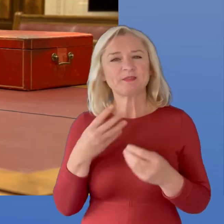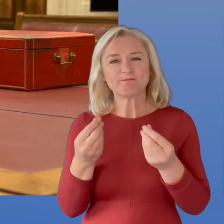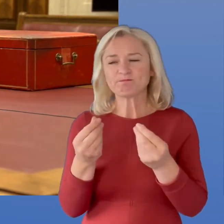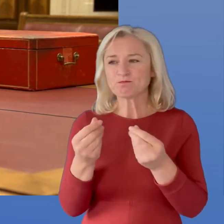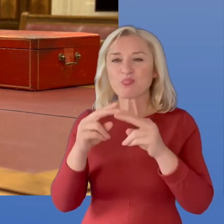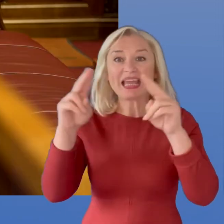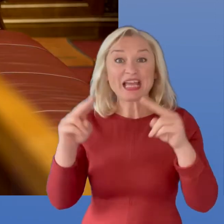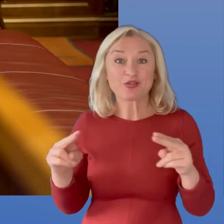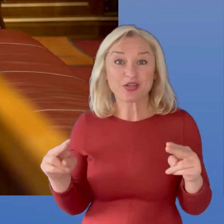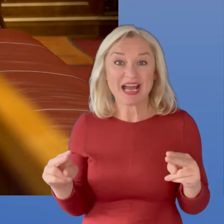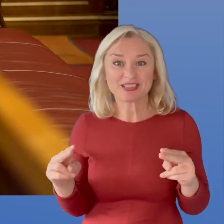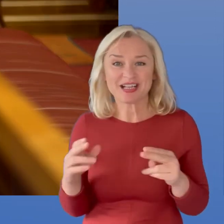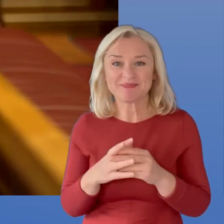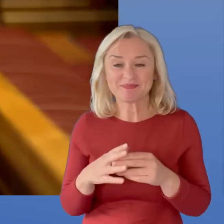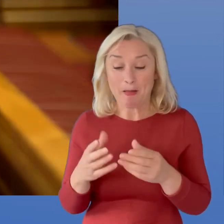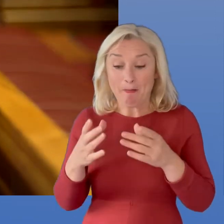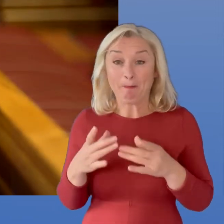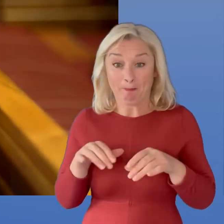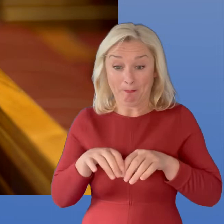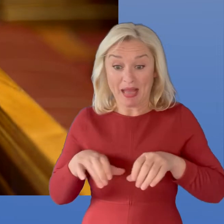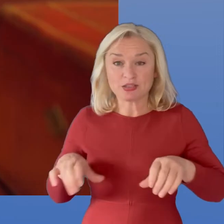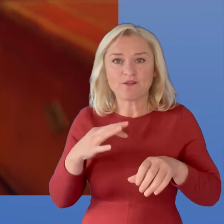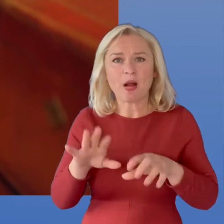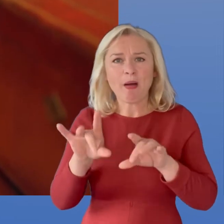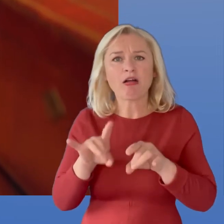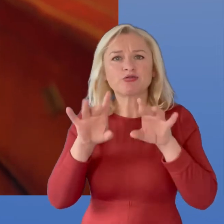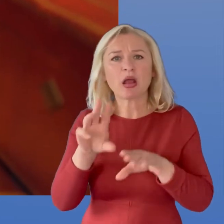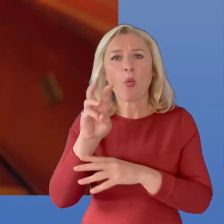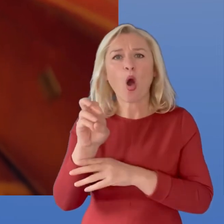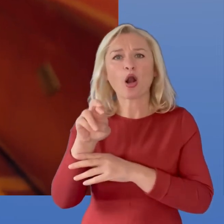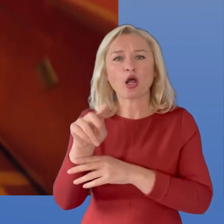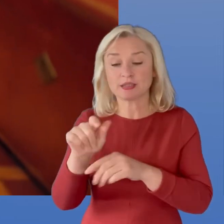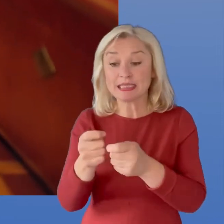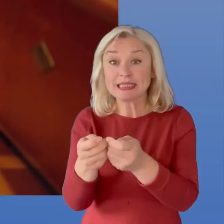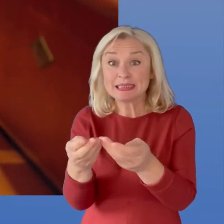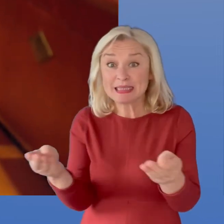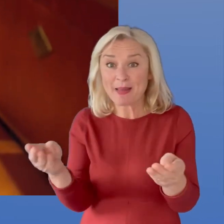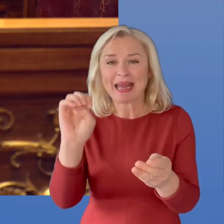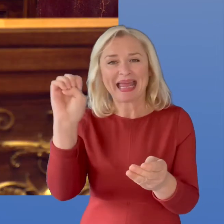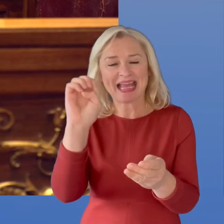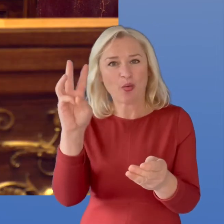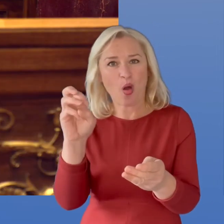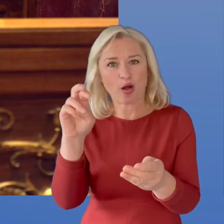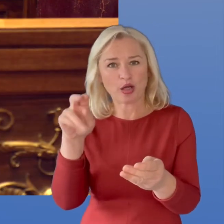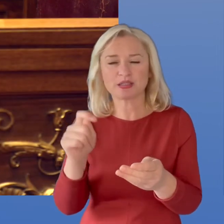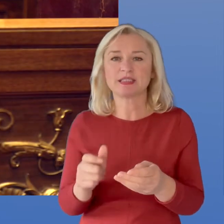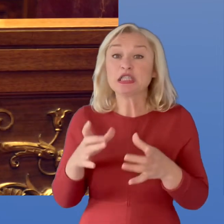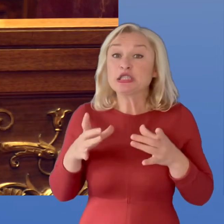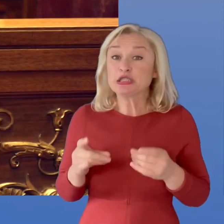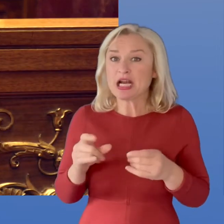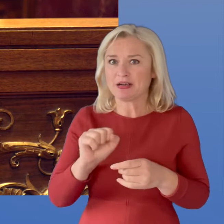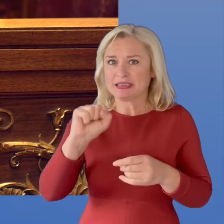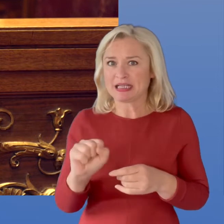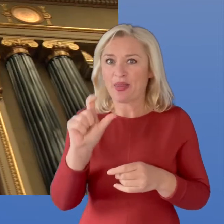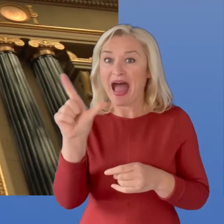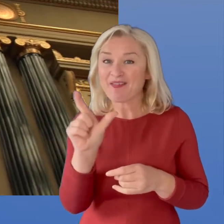chamber. The benches are made from Australian walnut, the central table is English walnut, The Speaker's chair is made from South African walnut,